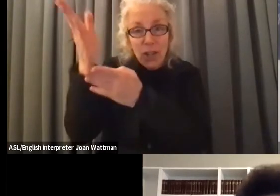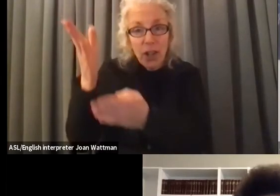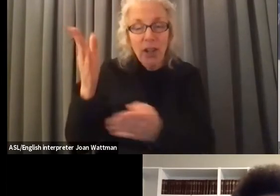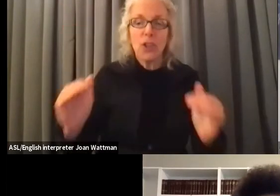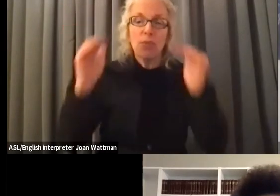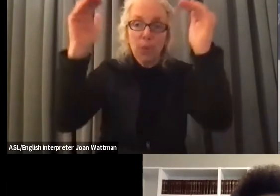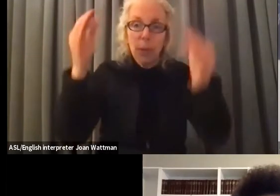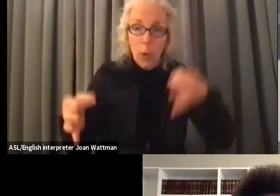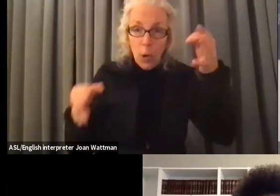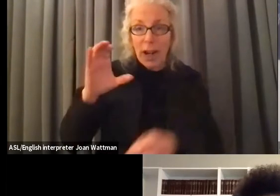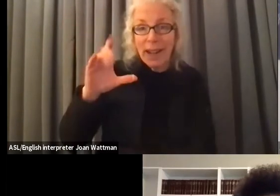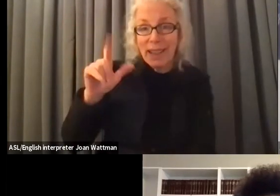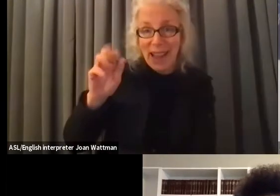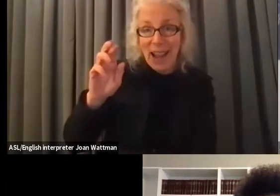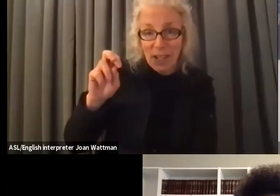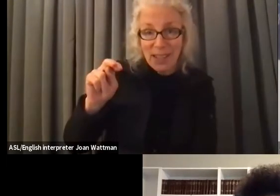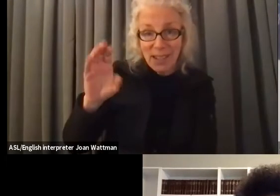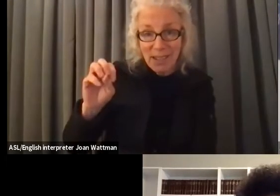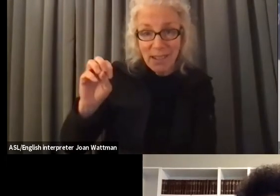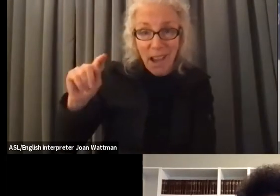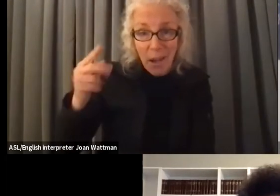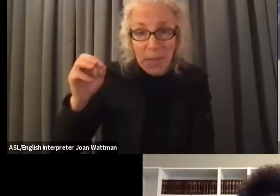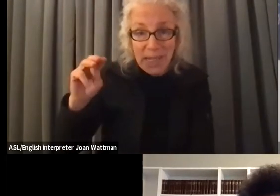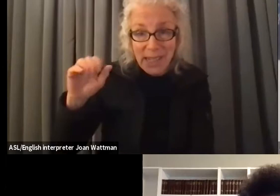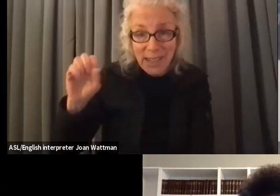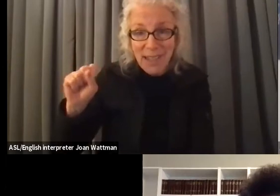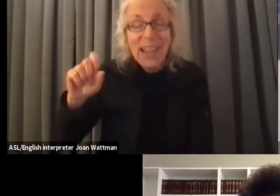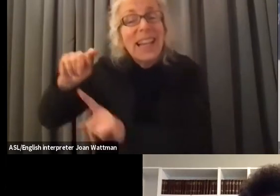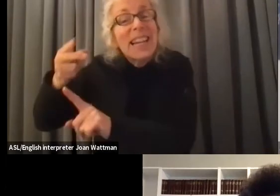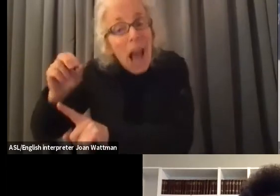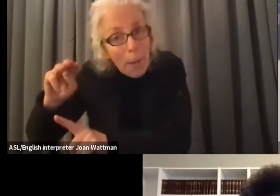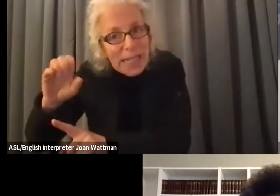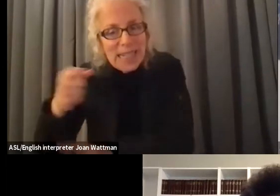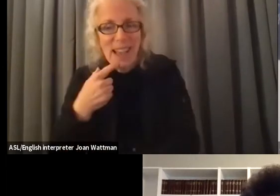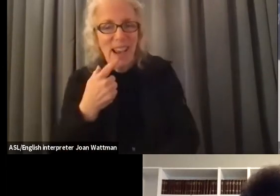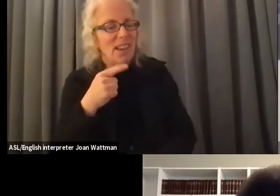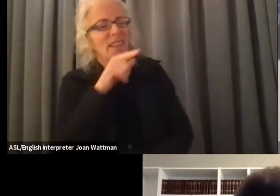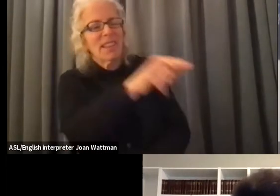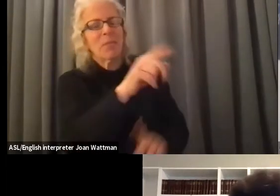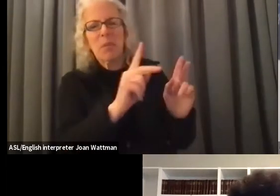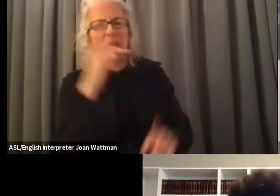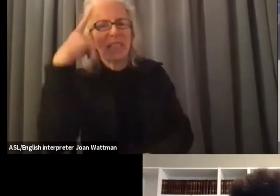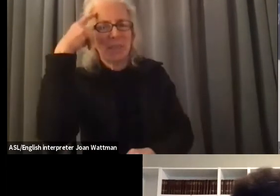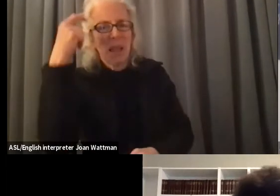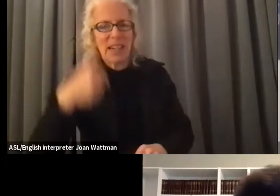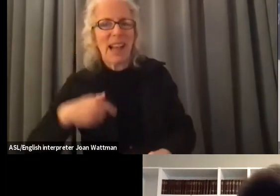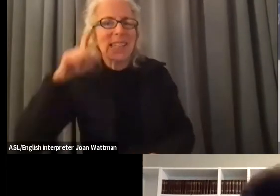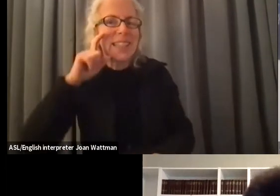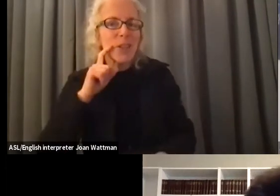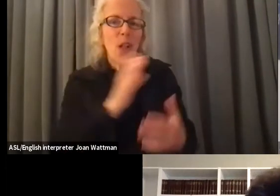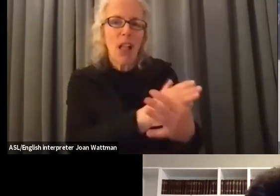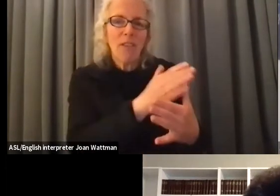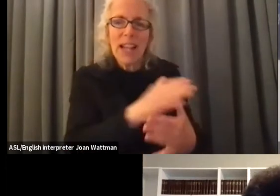Justice Clarence Thomas, Thomas claimed that the allegations of sexual harassment by Anita